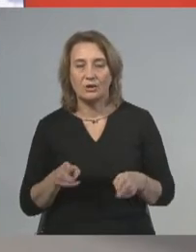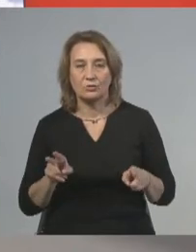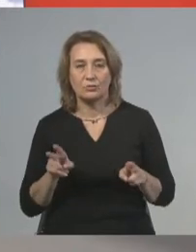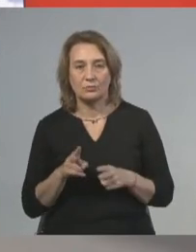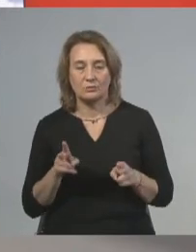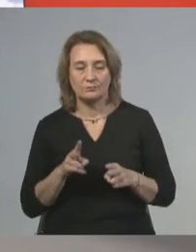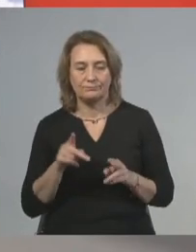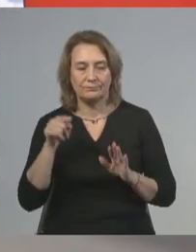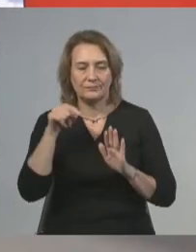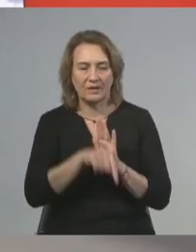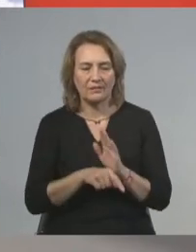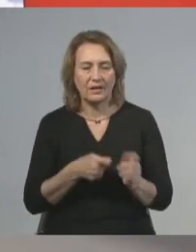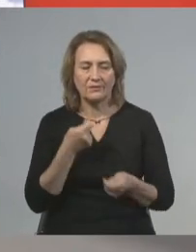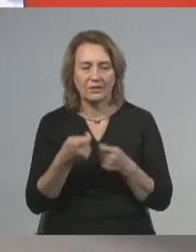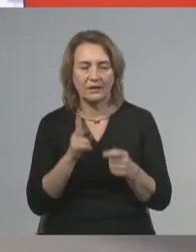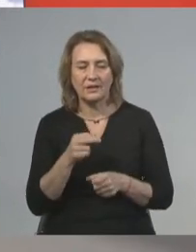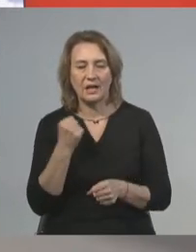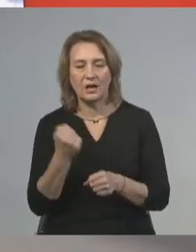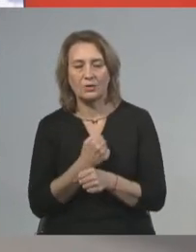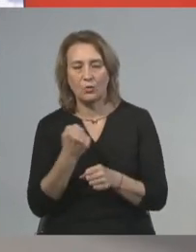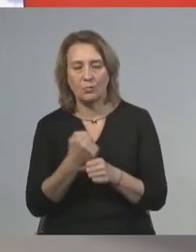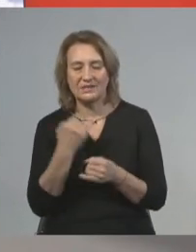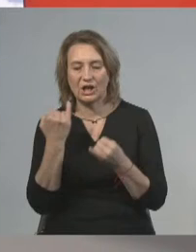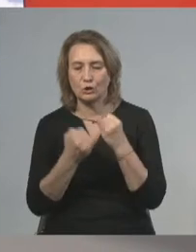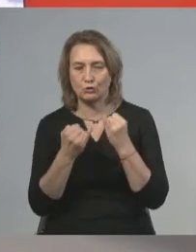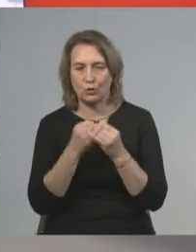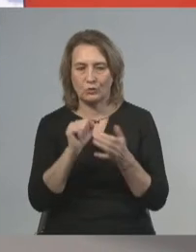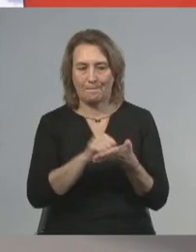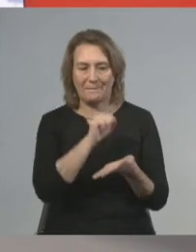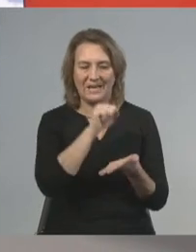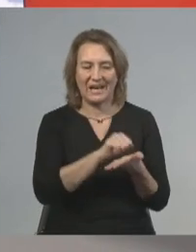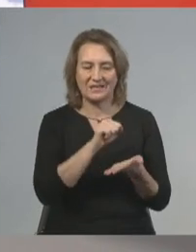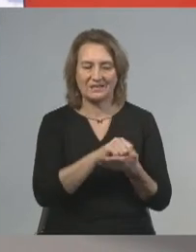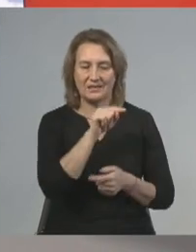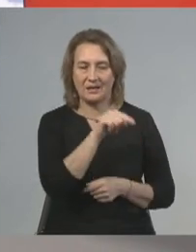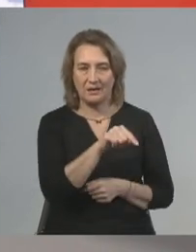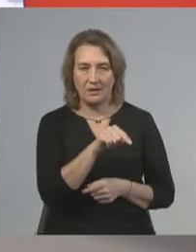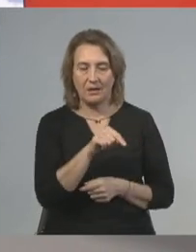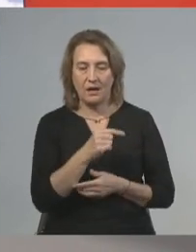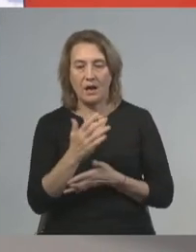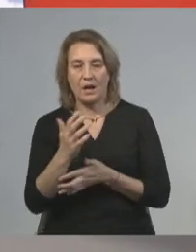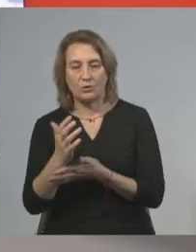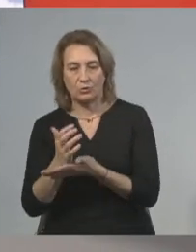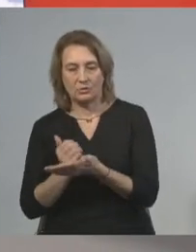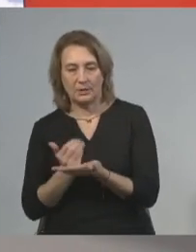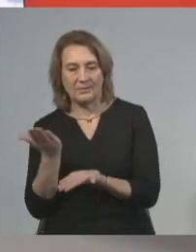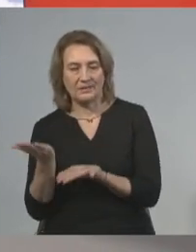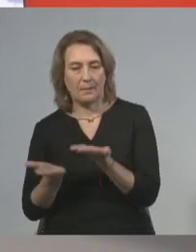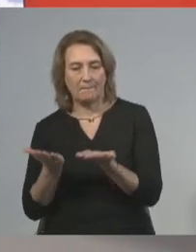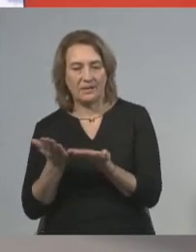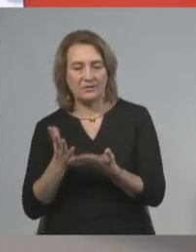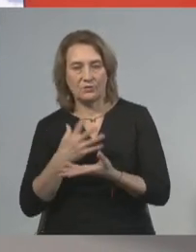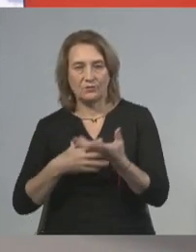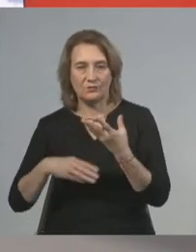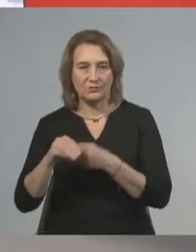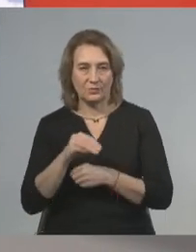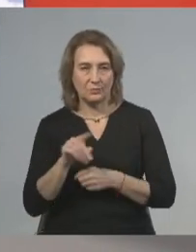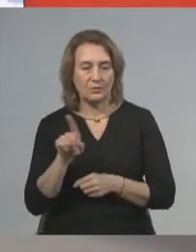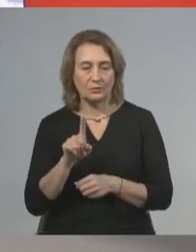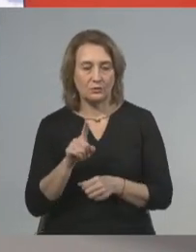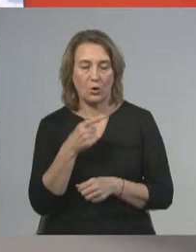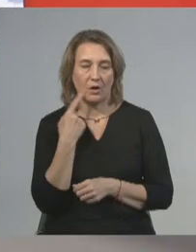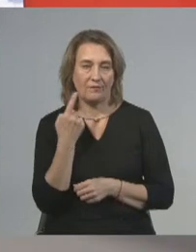you know big news and not what not not to do something that the yellow press does